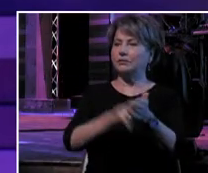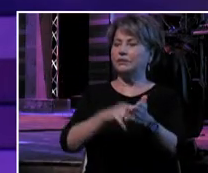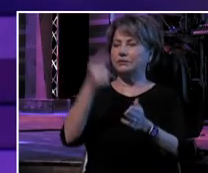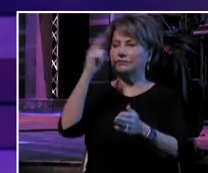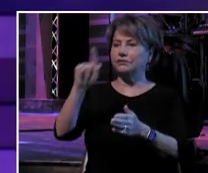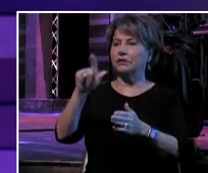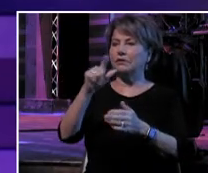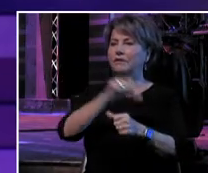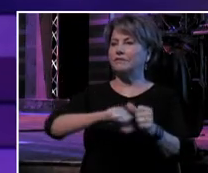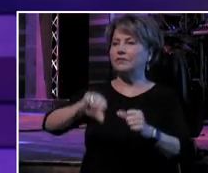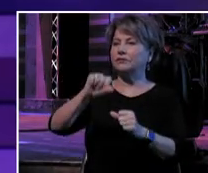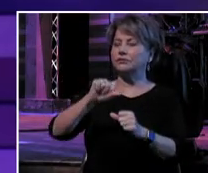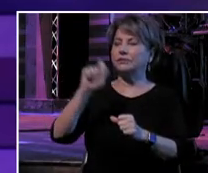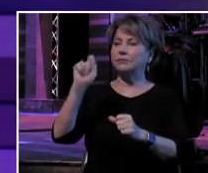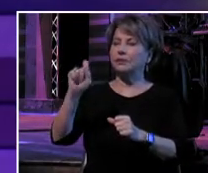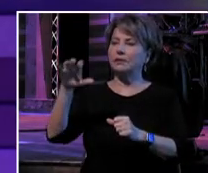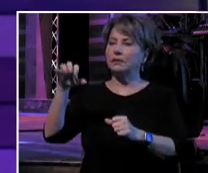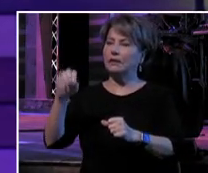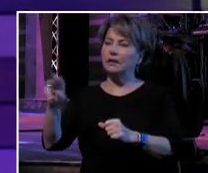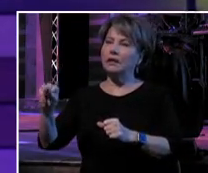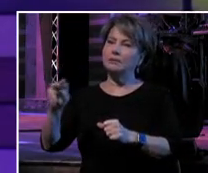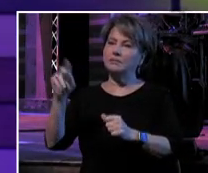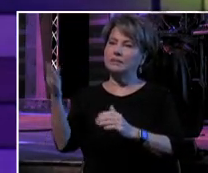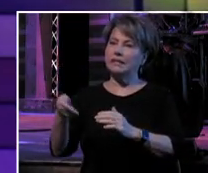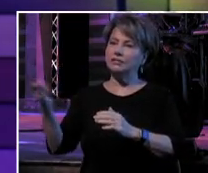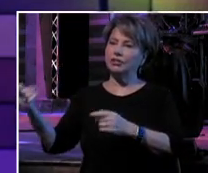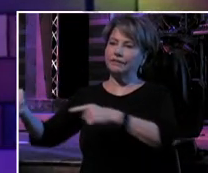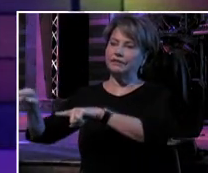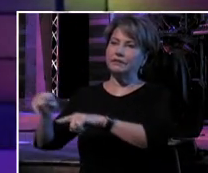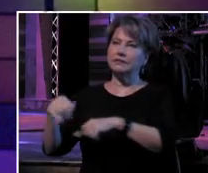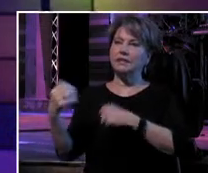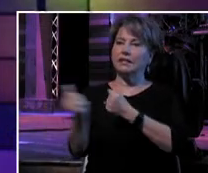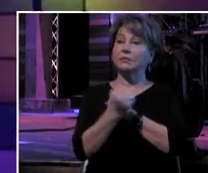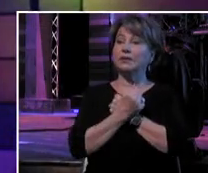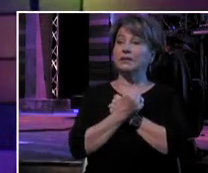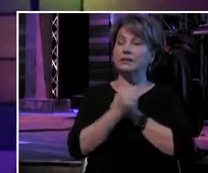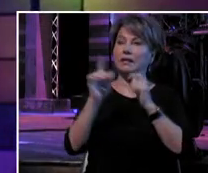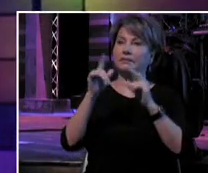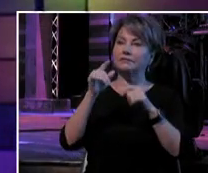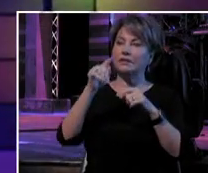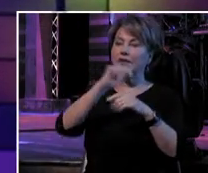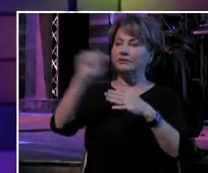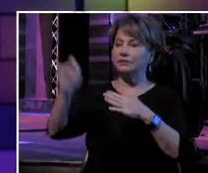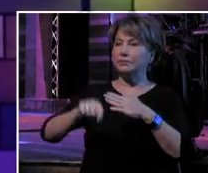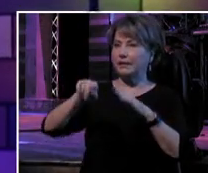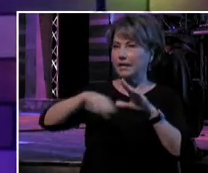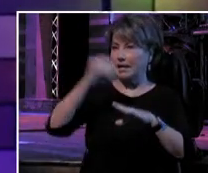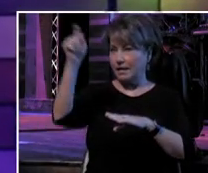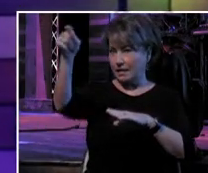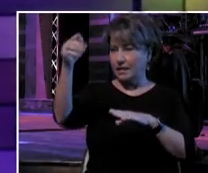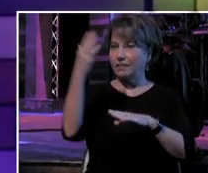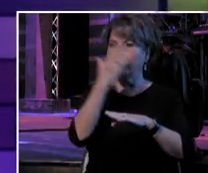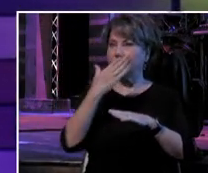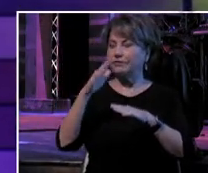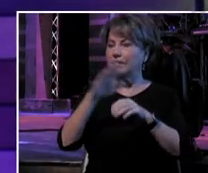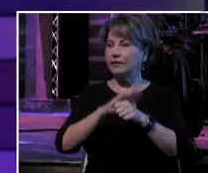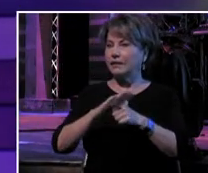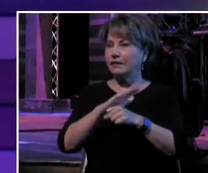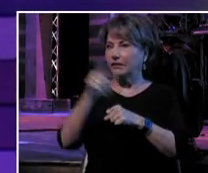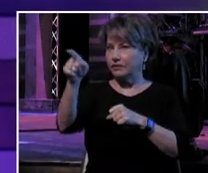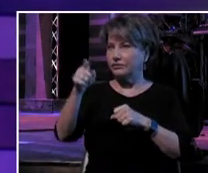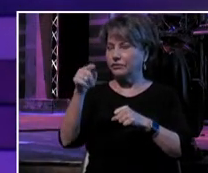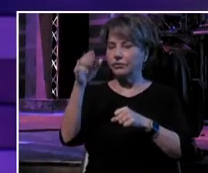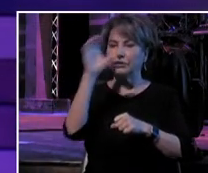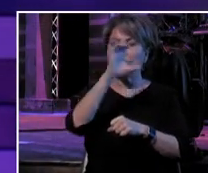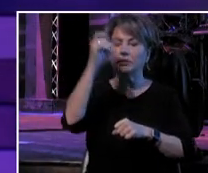fellowshiptopeka.com/events. One quick mention I want to make as well is that we have Love Topeka out in the atrium so that you can go out and look for ways to serve